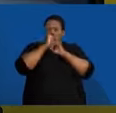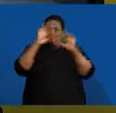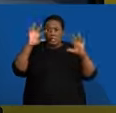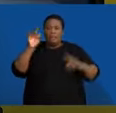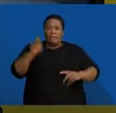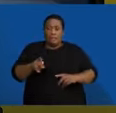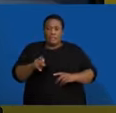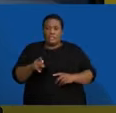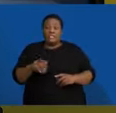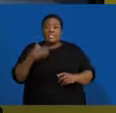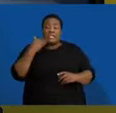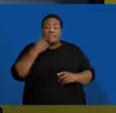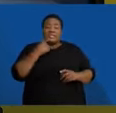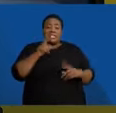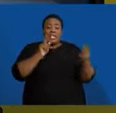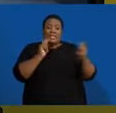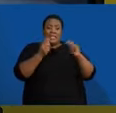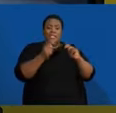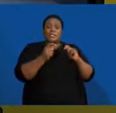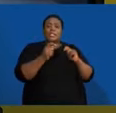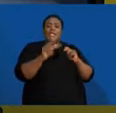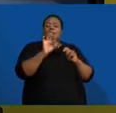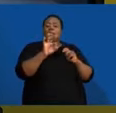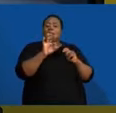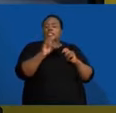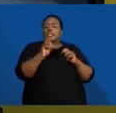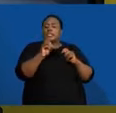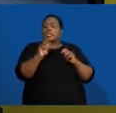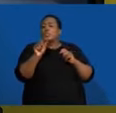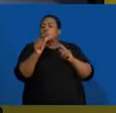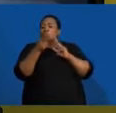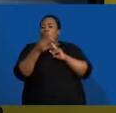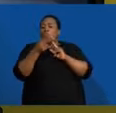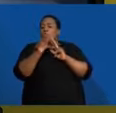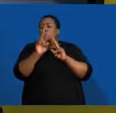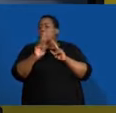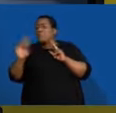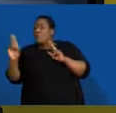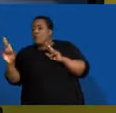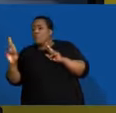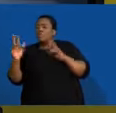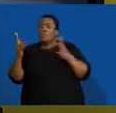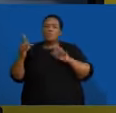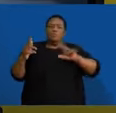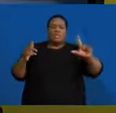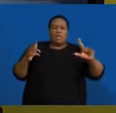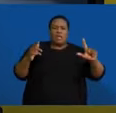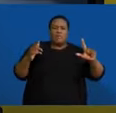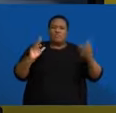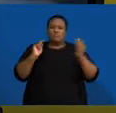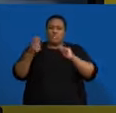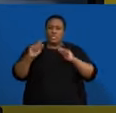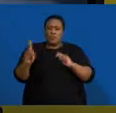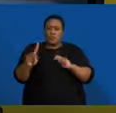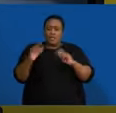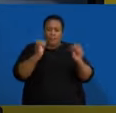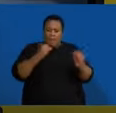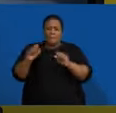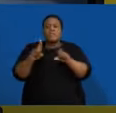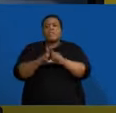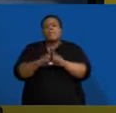things. If it is shifted 30 units to the right or to the left, what does that mean? What does it change? What stays